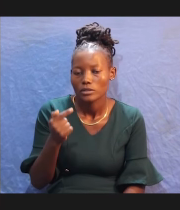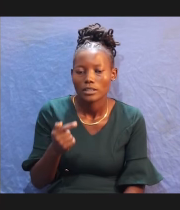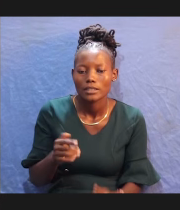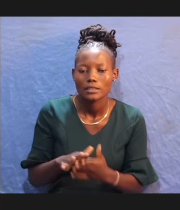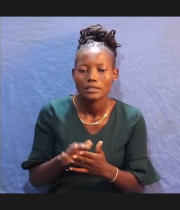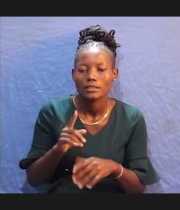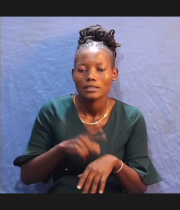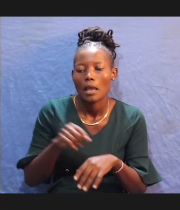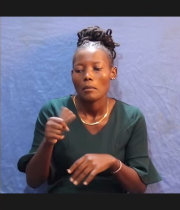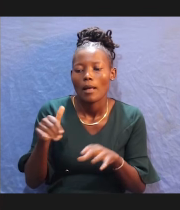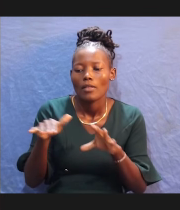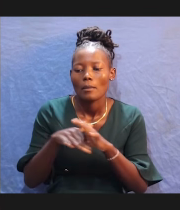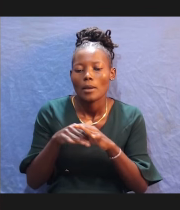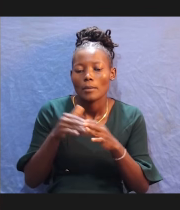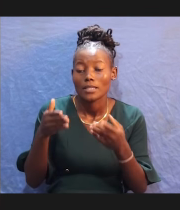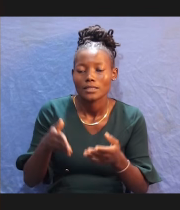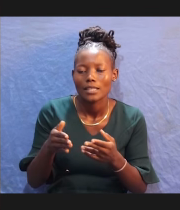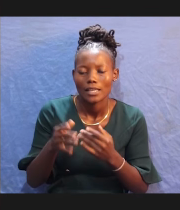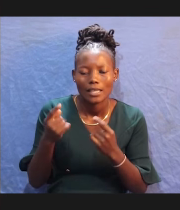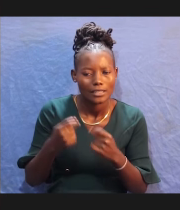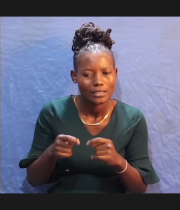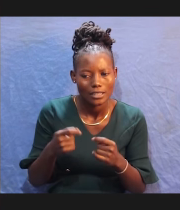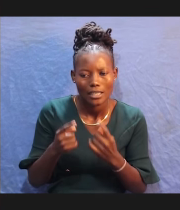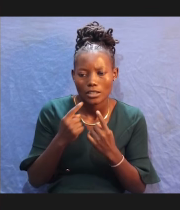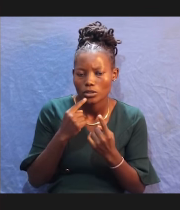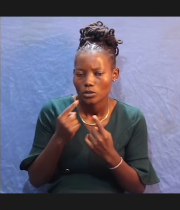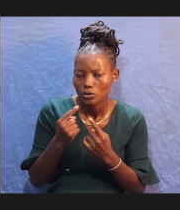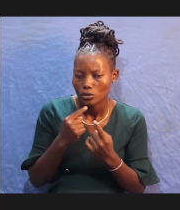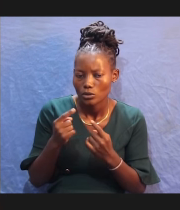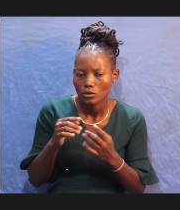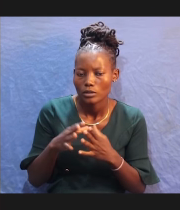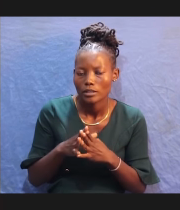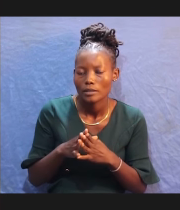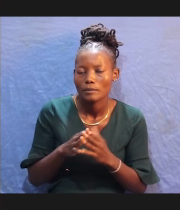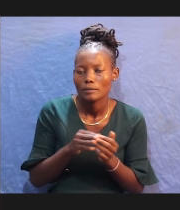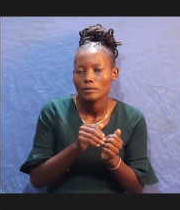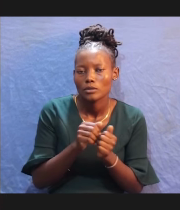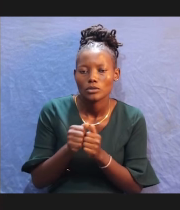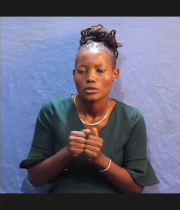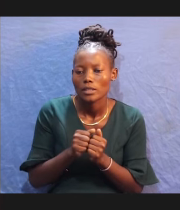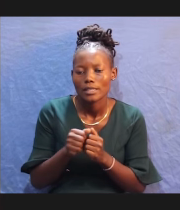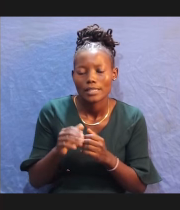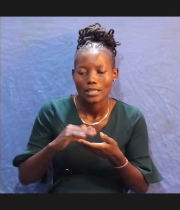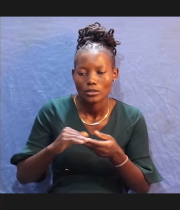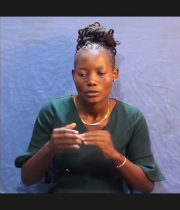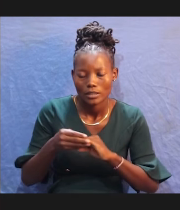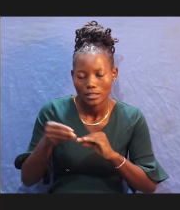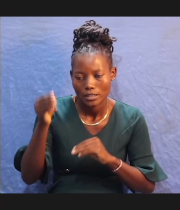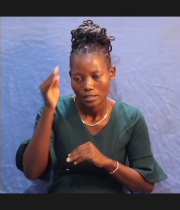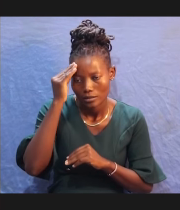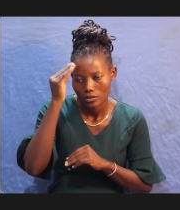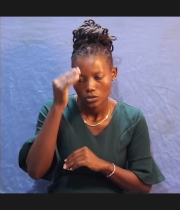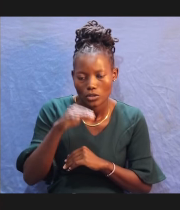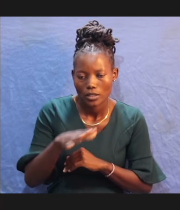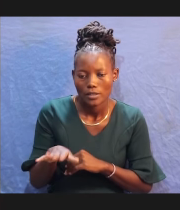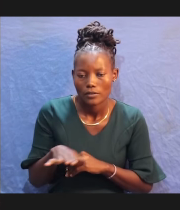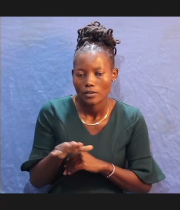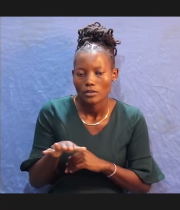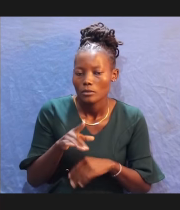team. So just try to talk in a circle, to create an educational setting where you try